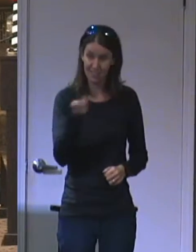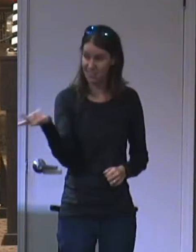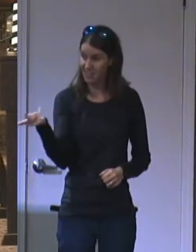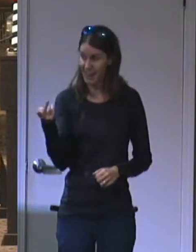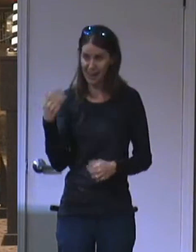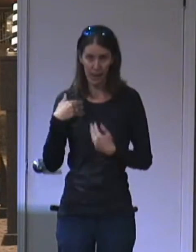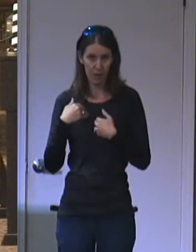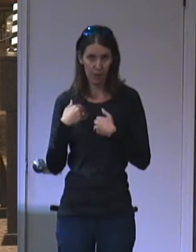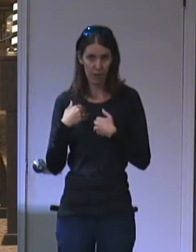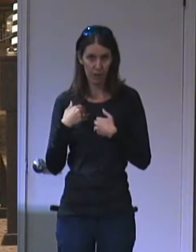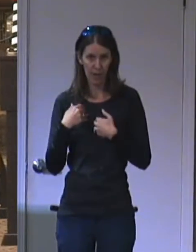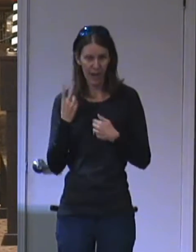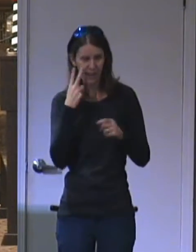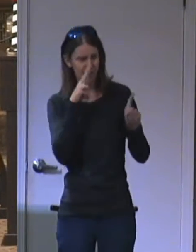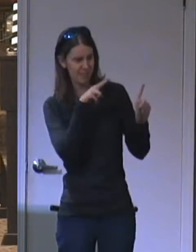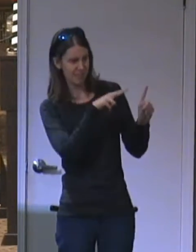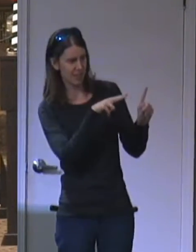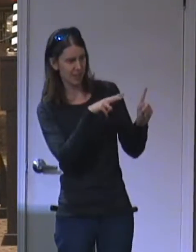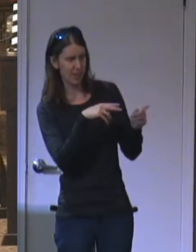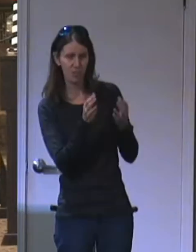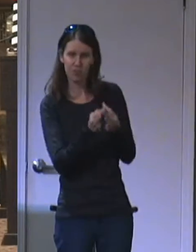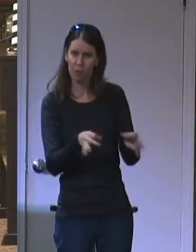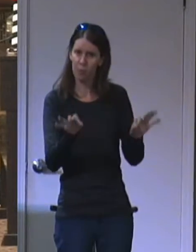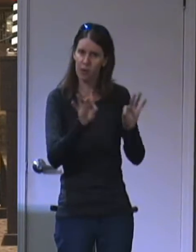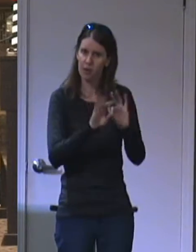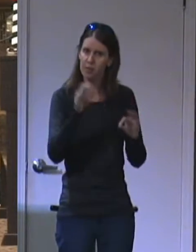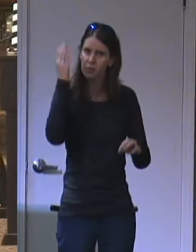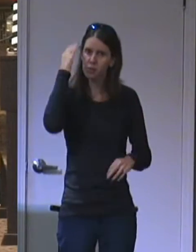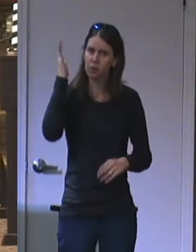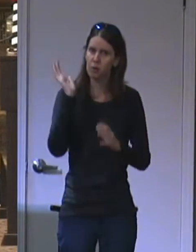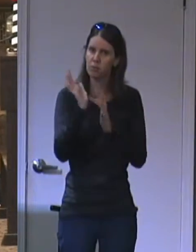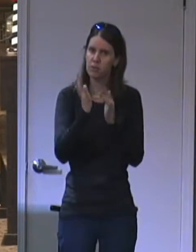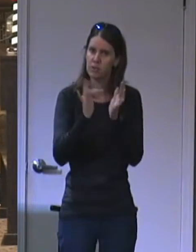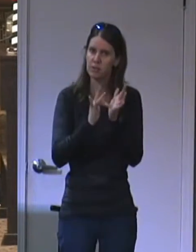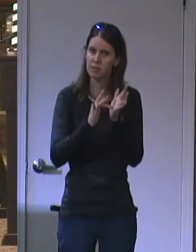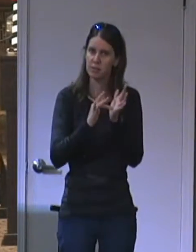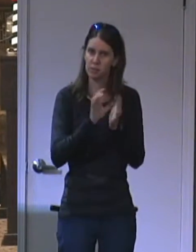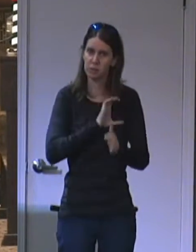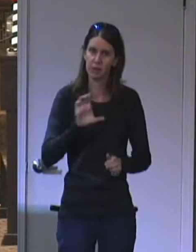can see that it is worth it to know Jesus Christ.